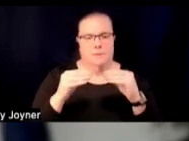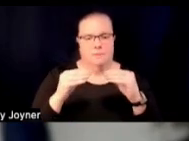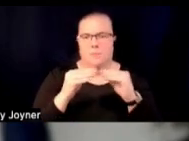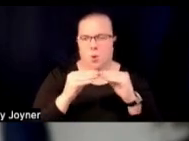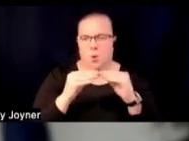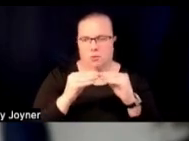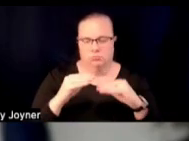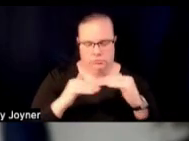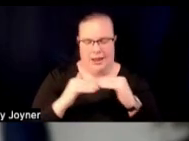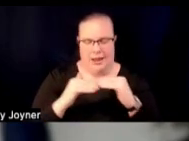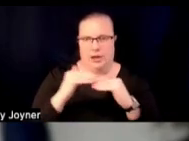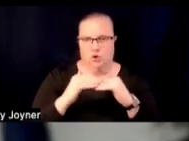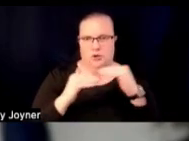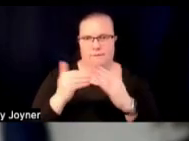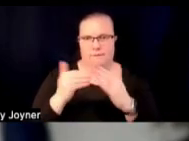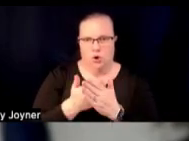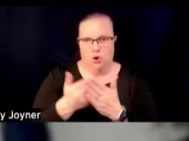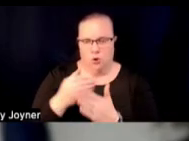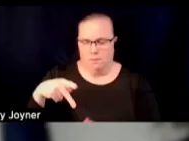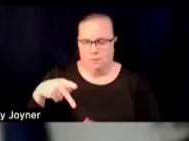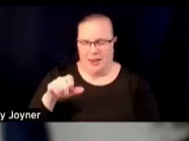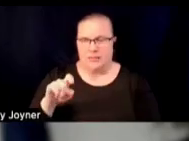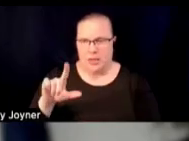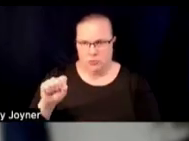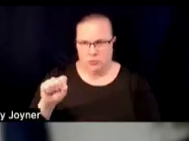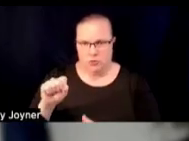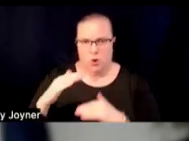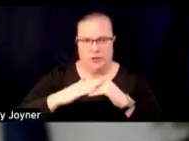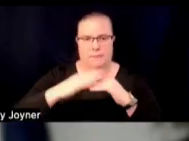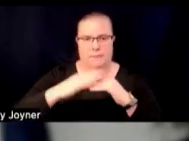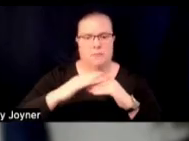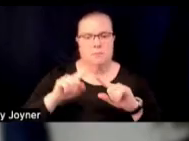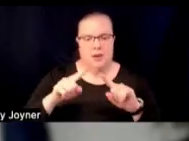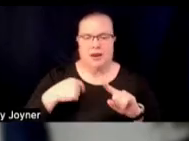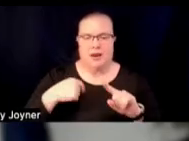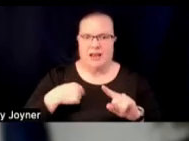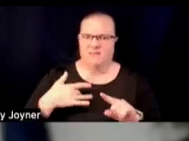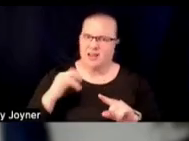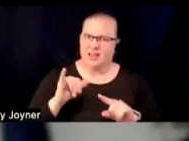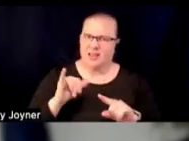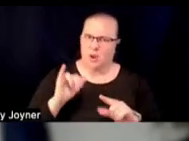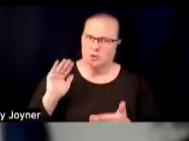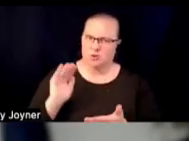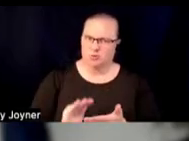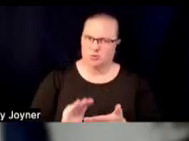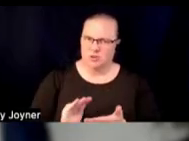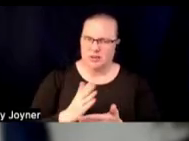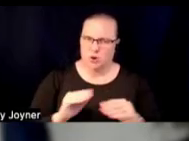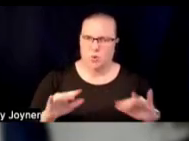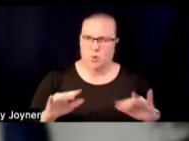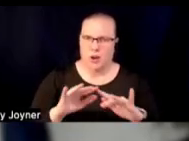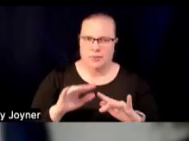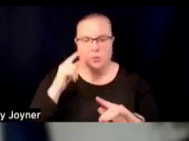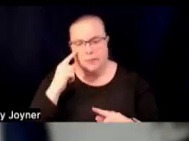um, which kind of made it feel like I was losing some of that ground peeking through on like the first